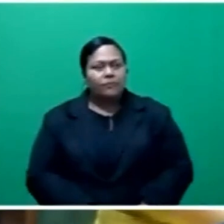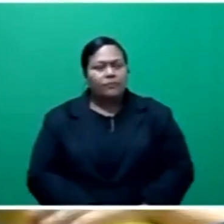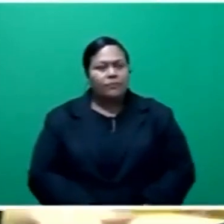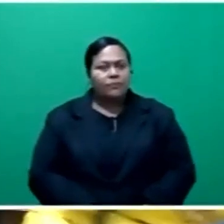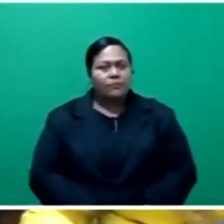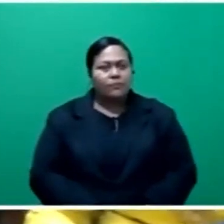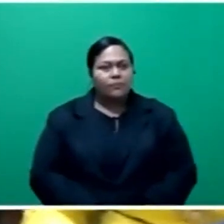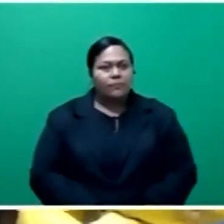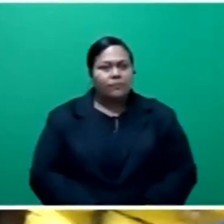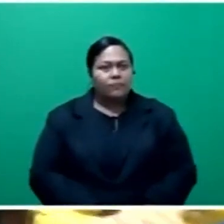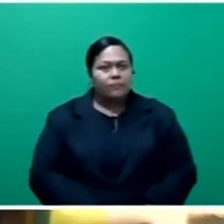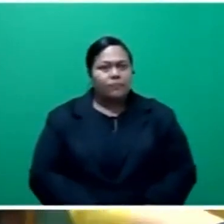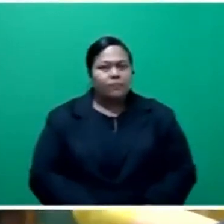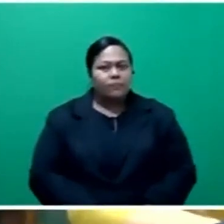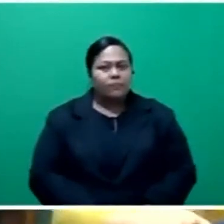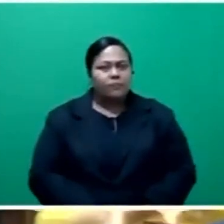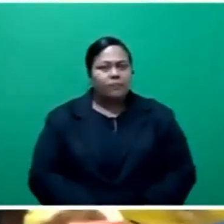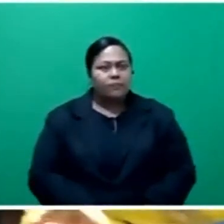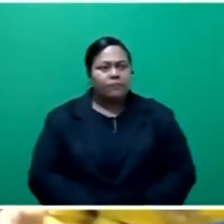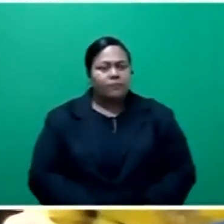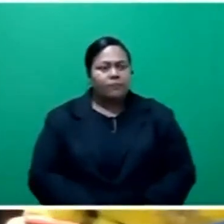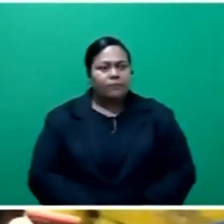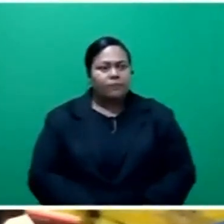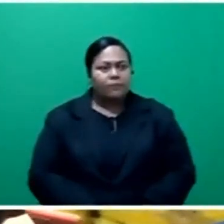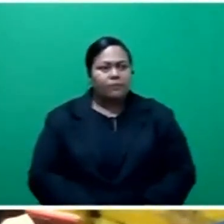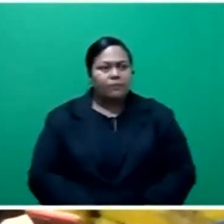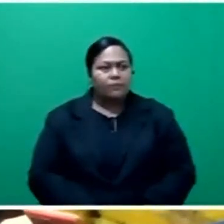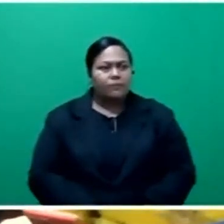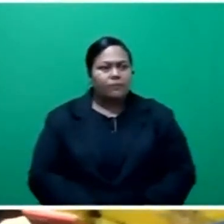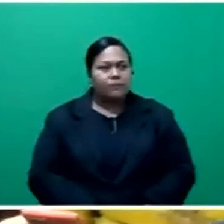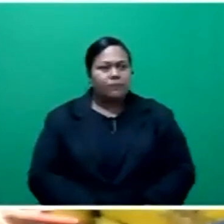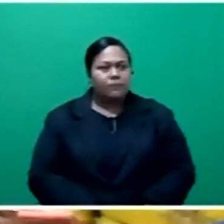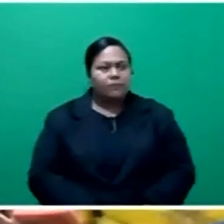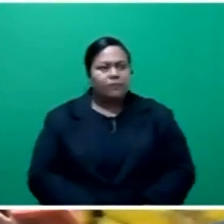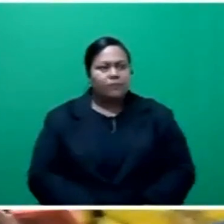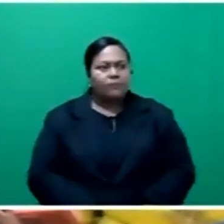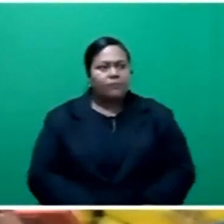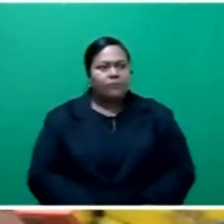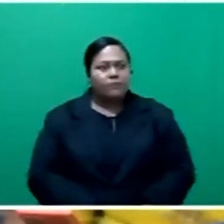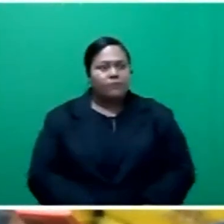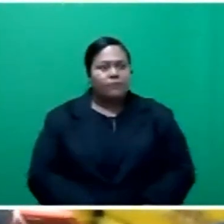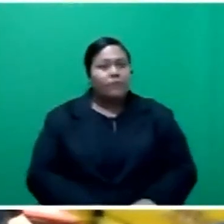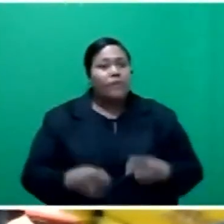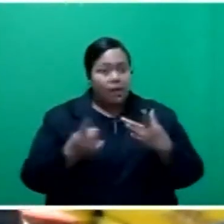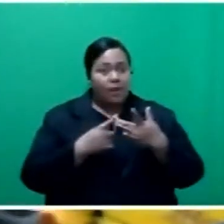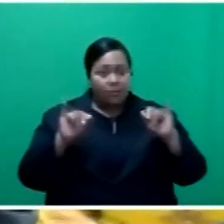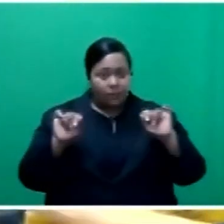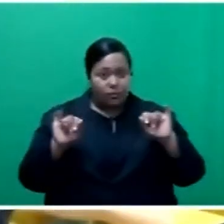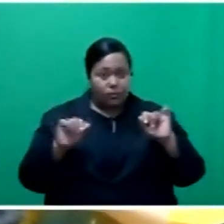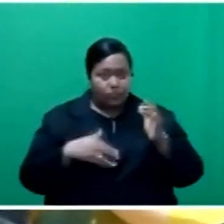raise was just in response to some of the issues that was raised previously. They've gone on